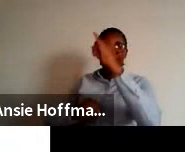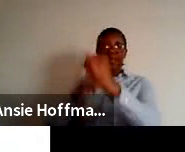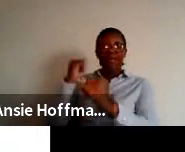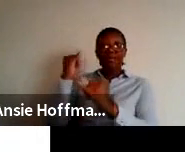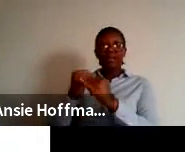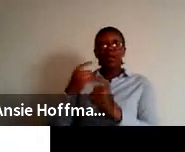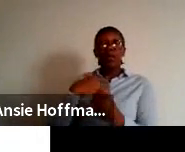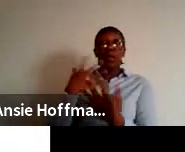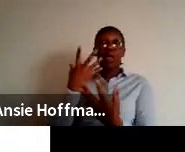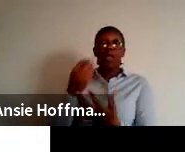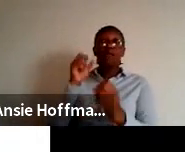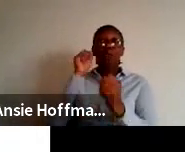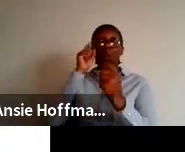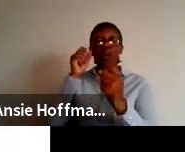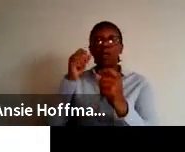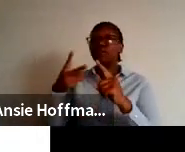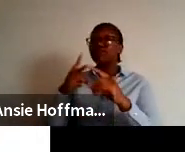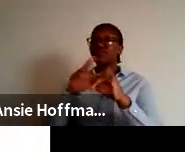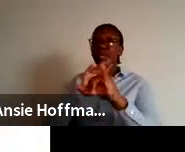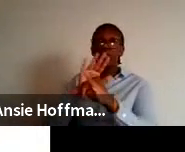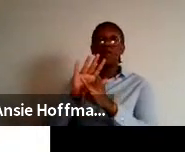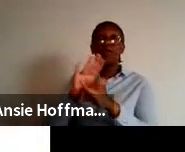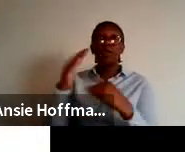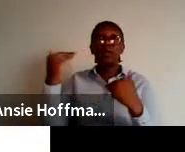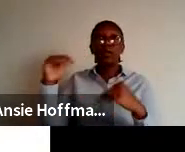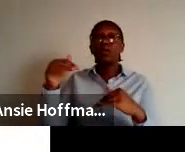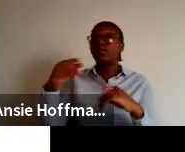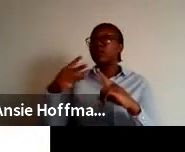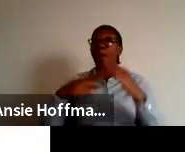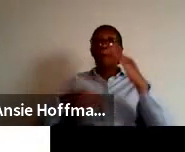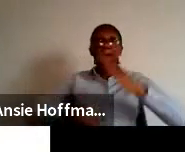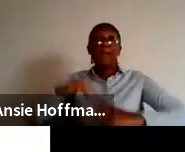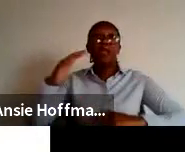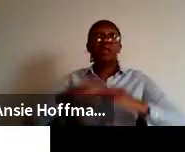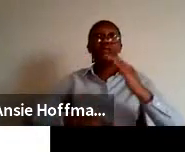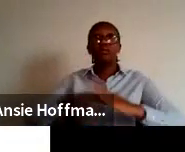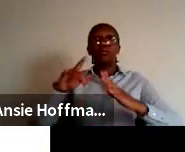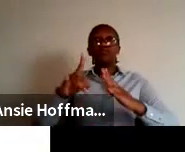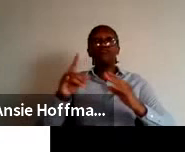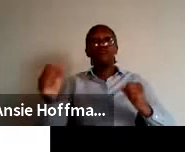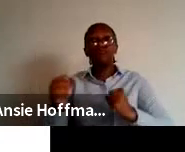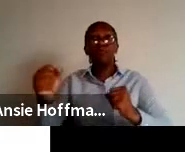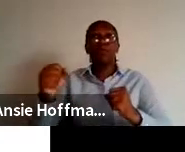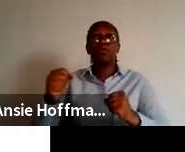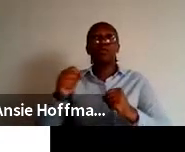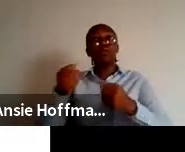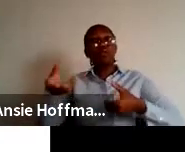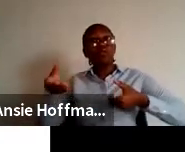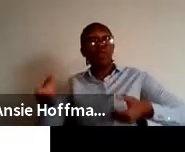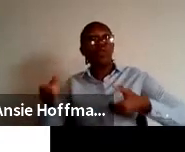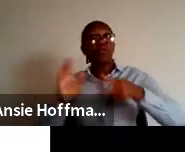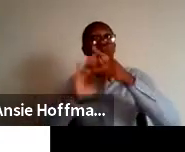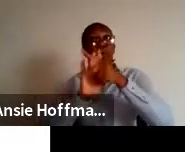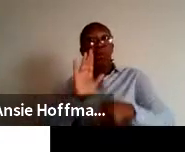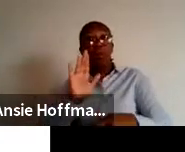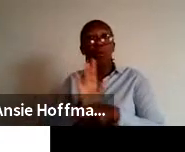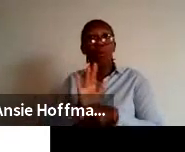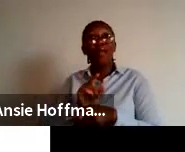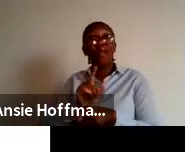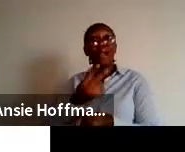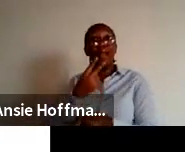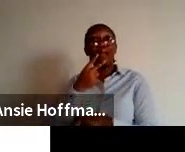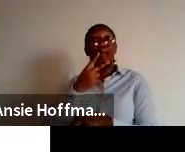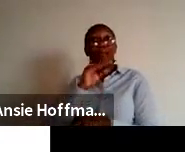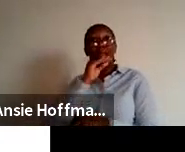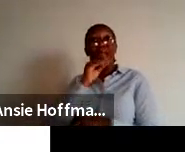awareness, identifying limitations, and building strategies document. It defines illicit trade as a global